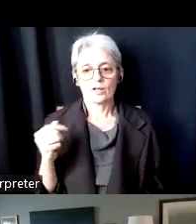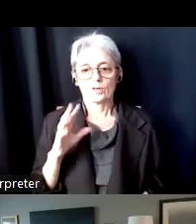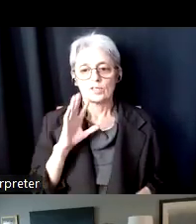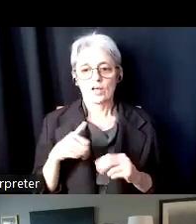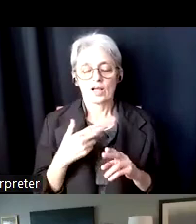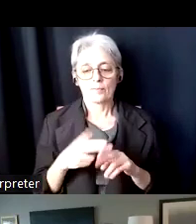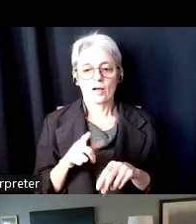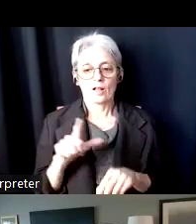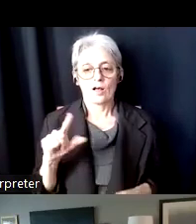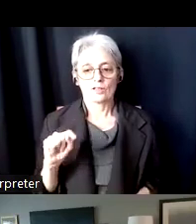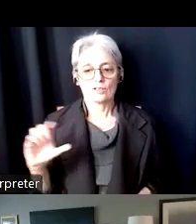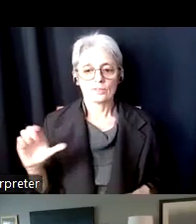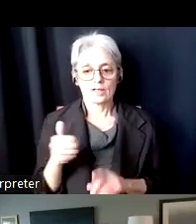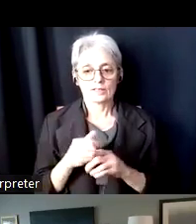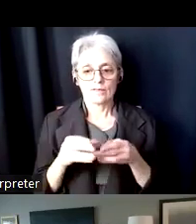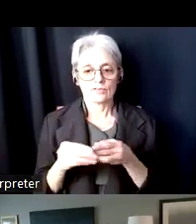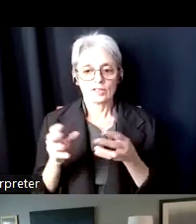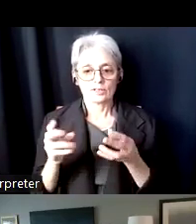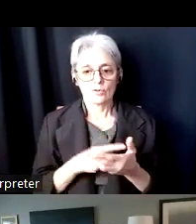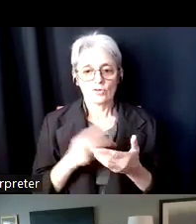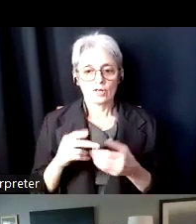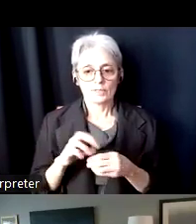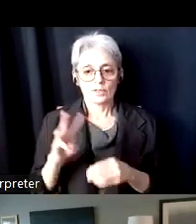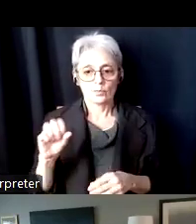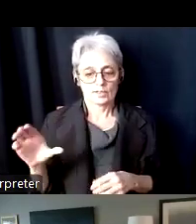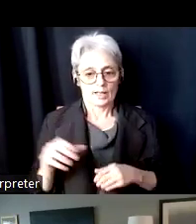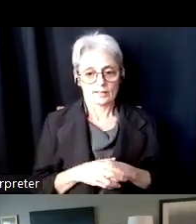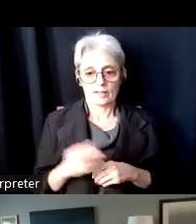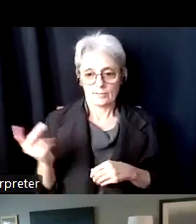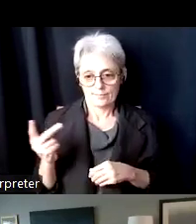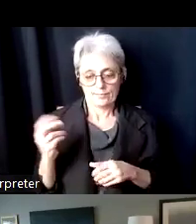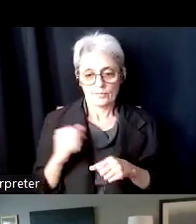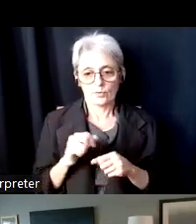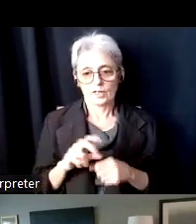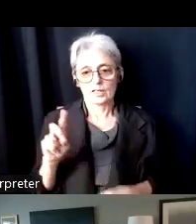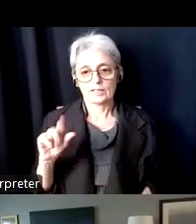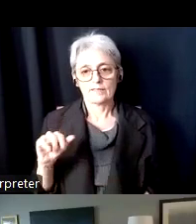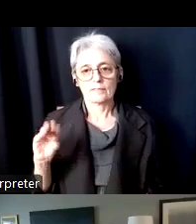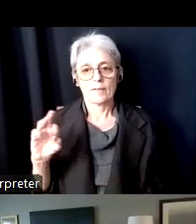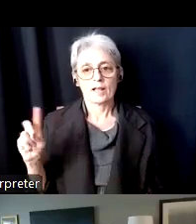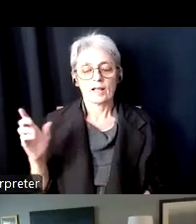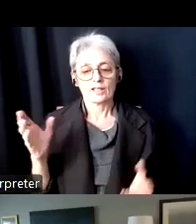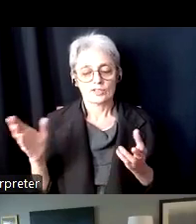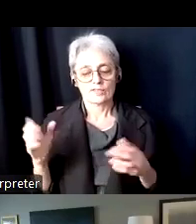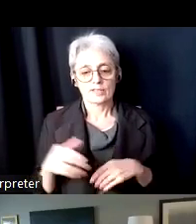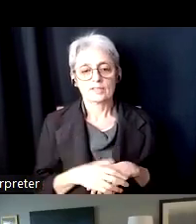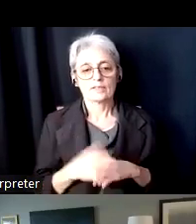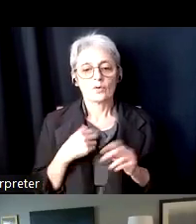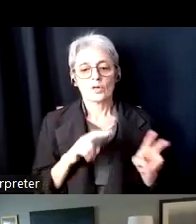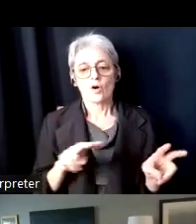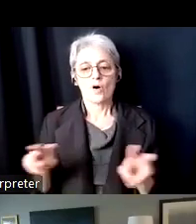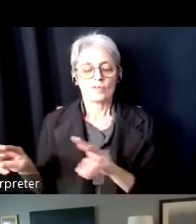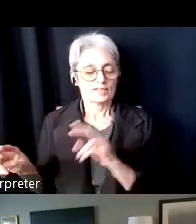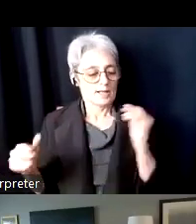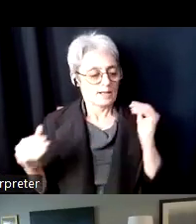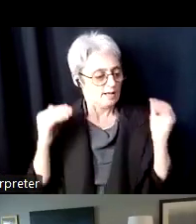care self-direction programs in Wisconsin. We both work in the Division of Medicaid Services and oversee different aspects of the adult